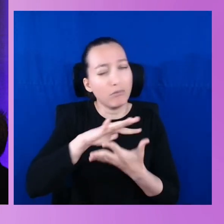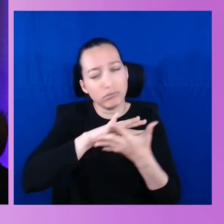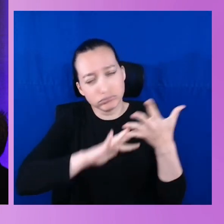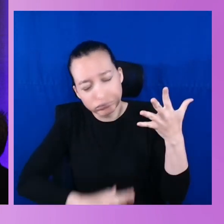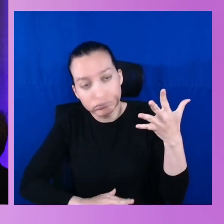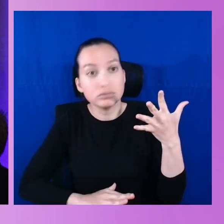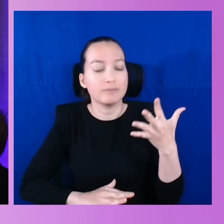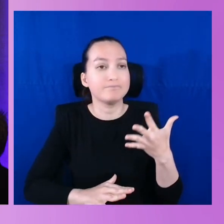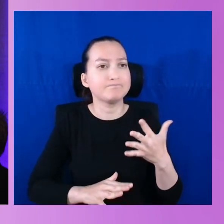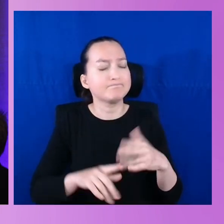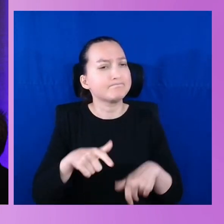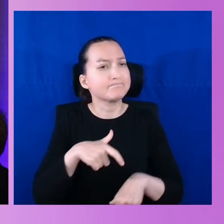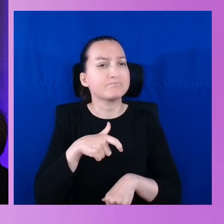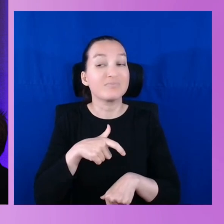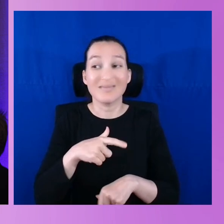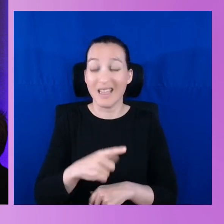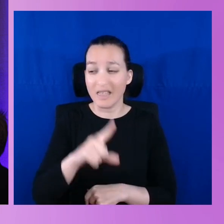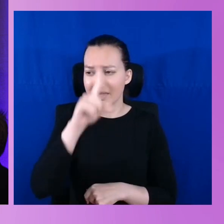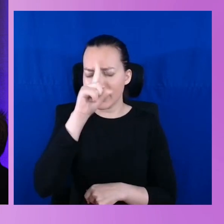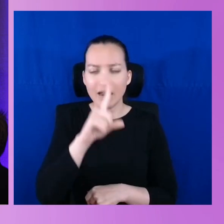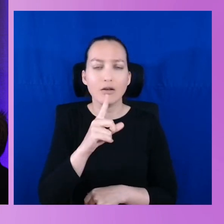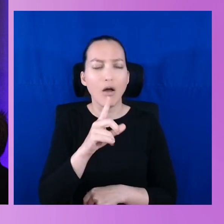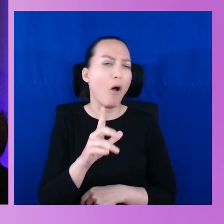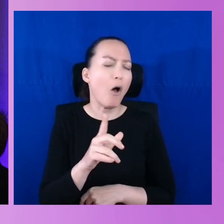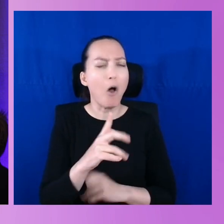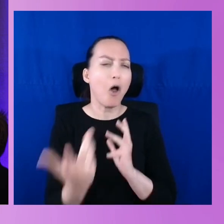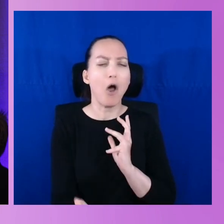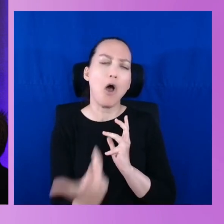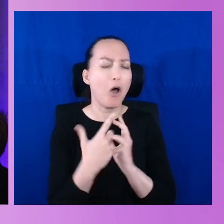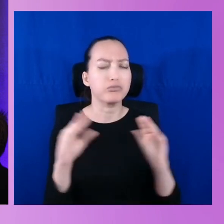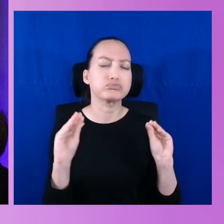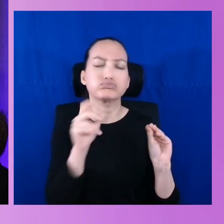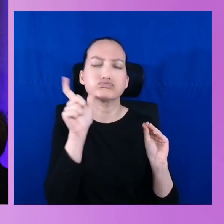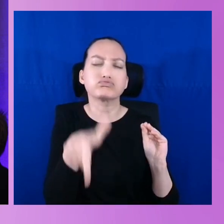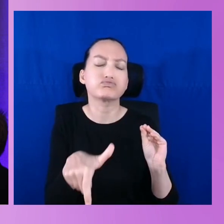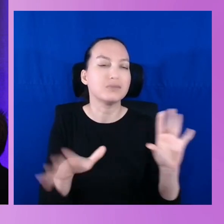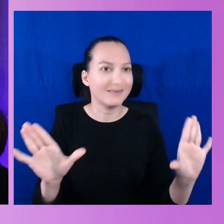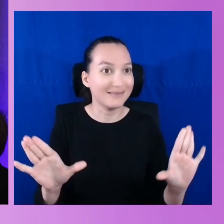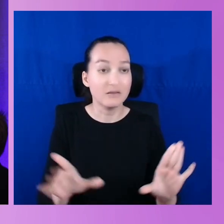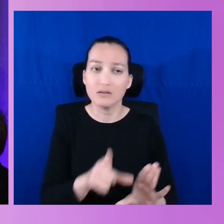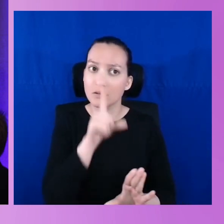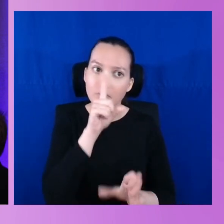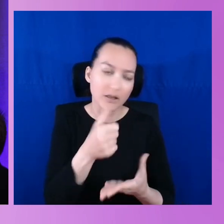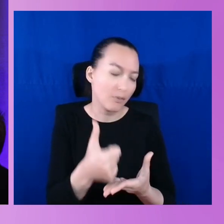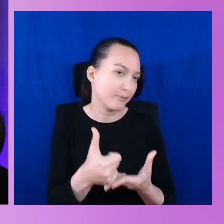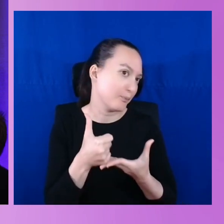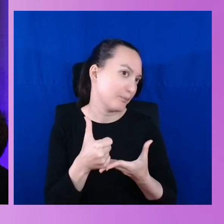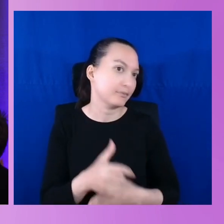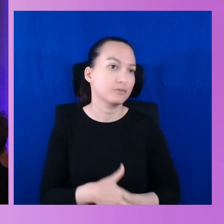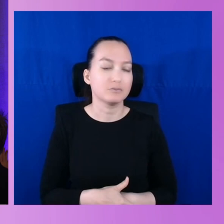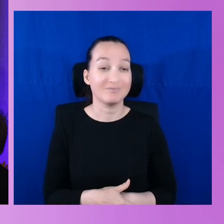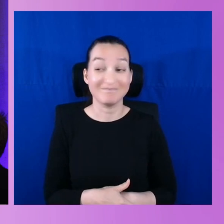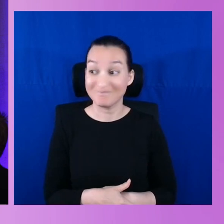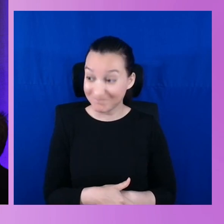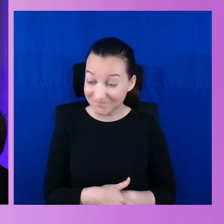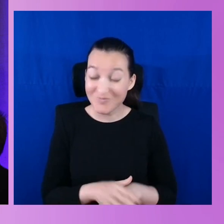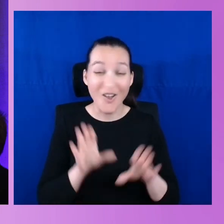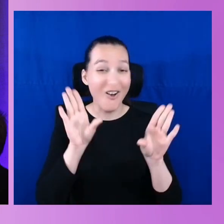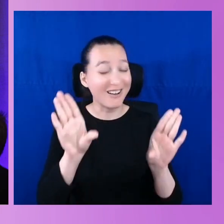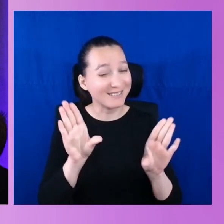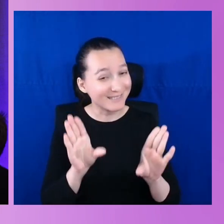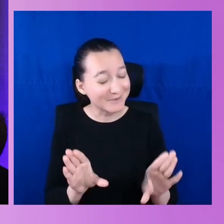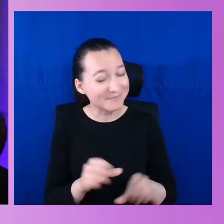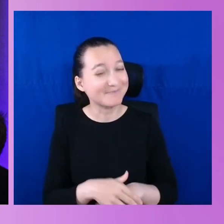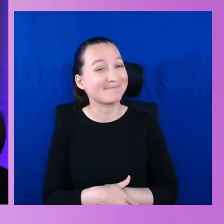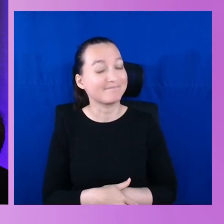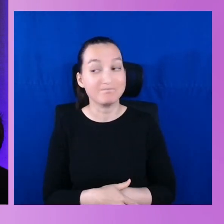spend some time. You may not think it's for you, but trust me, it's really, really helpful. That's awesome. That's awesome. Yeah. I want to